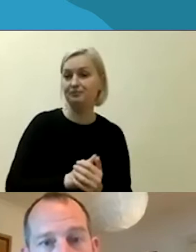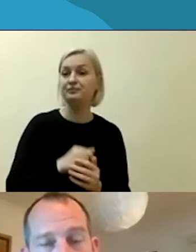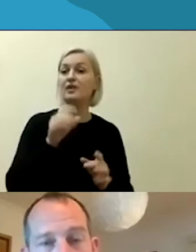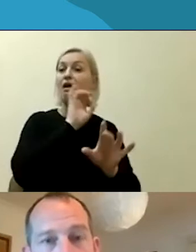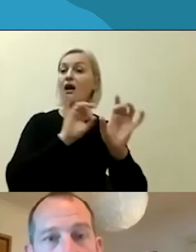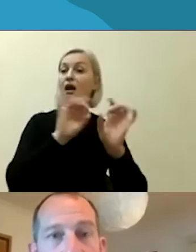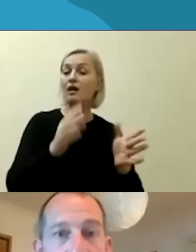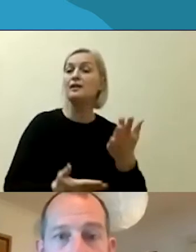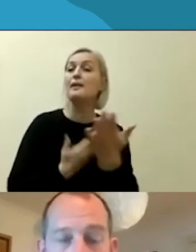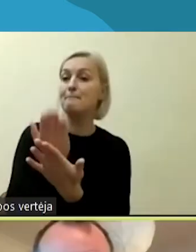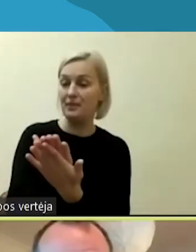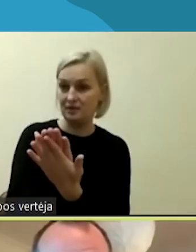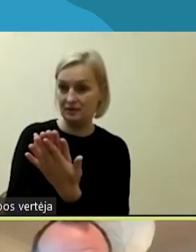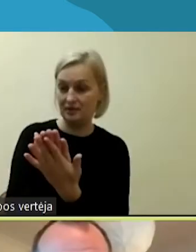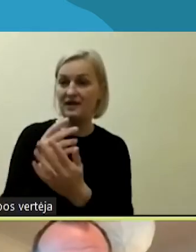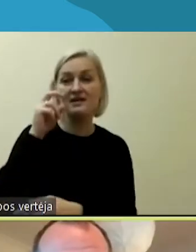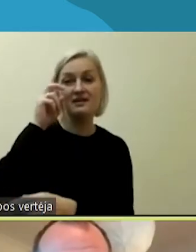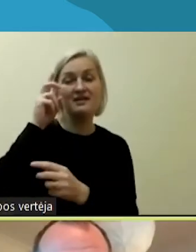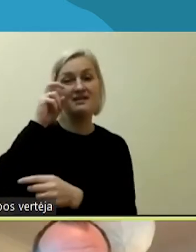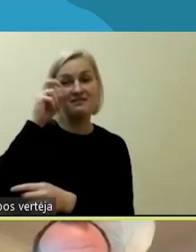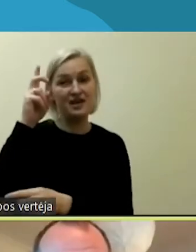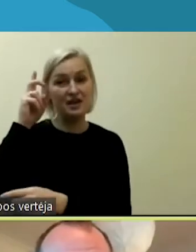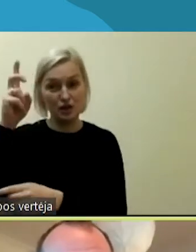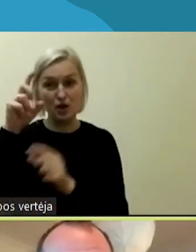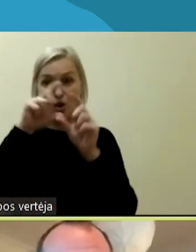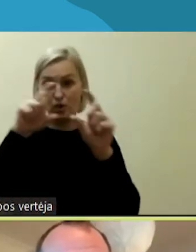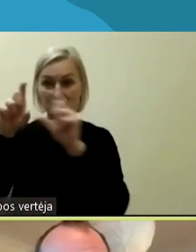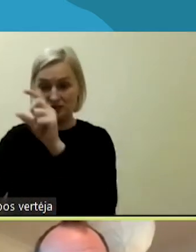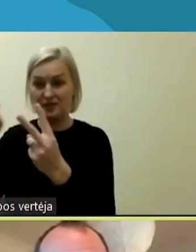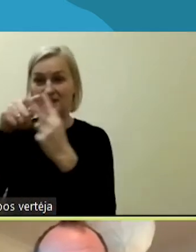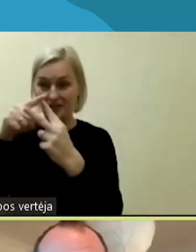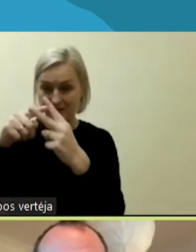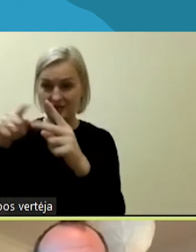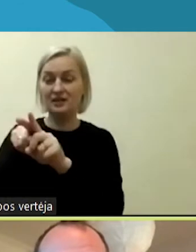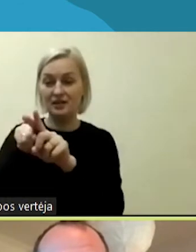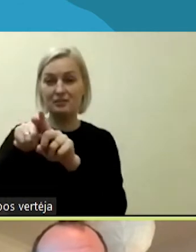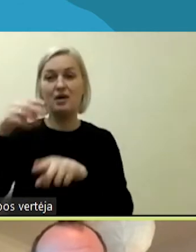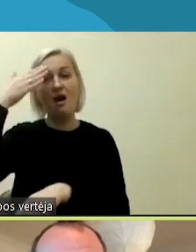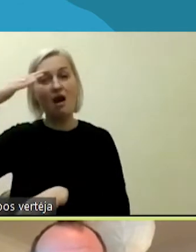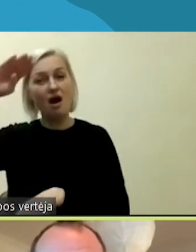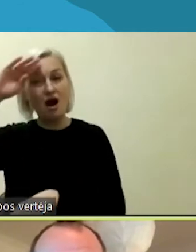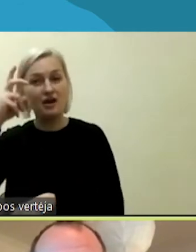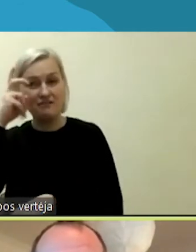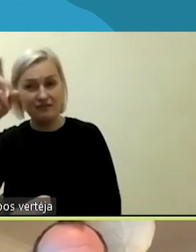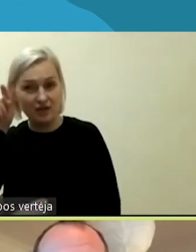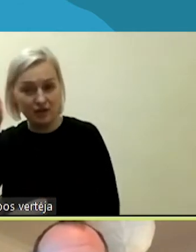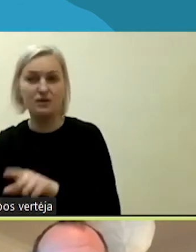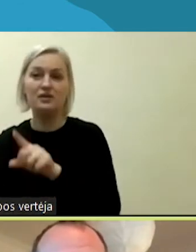Irish government, the police, and other national authorities and policymakers, the media and the